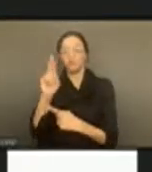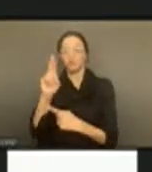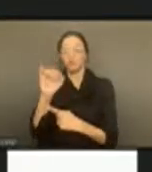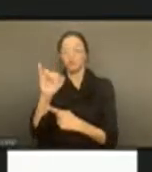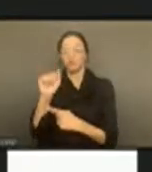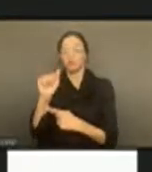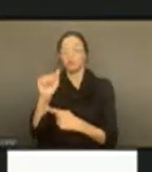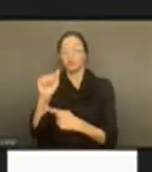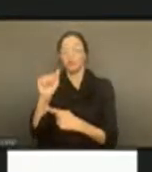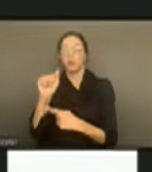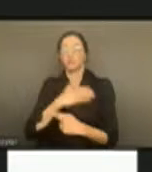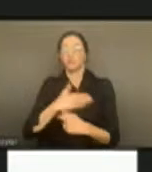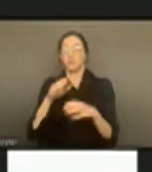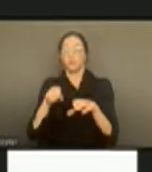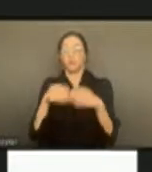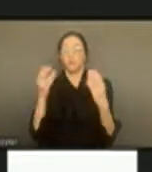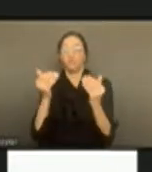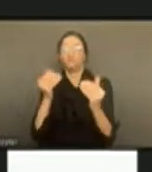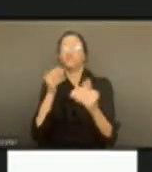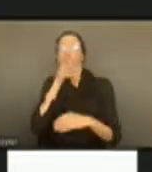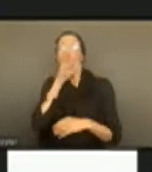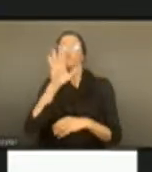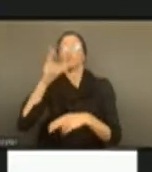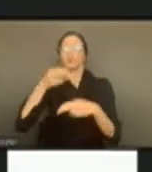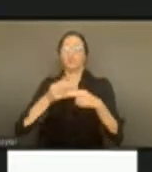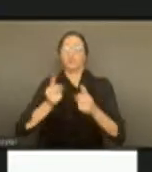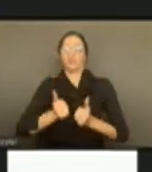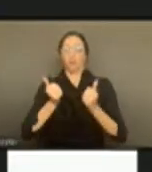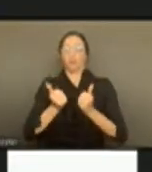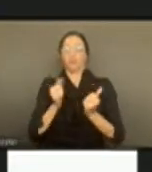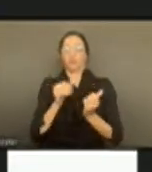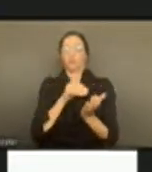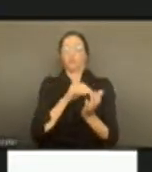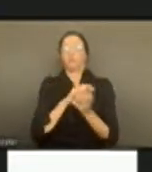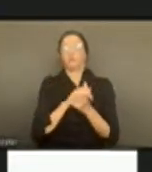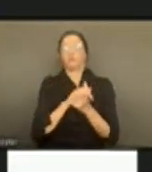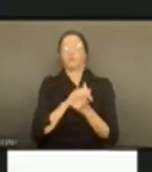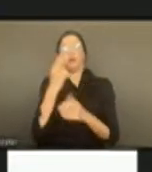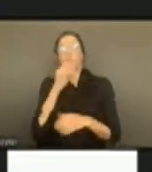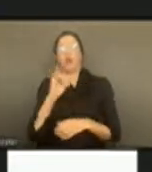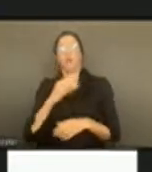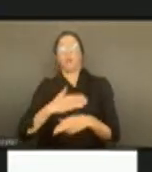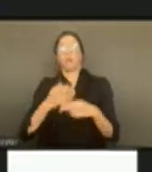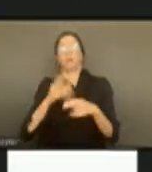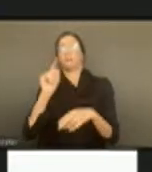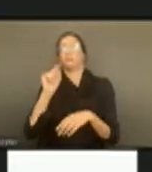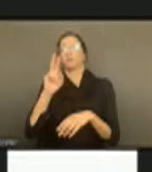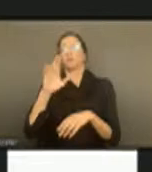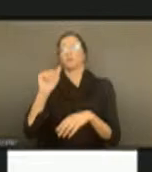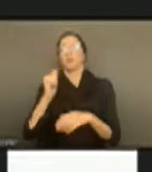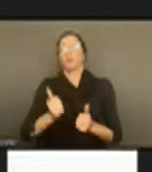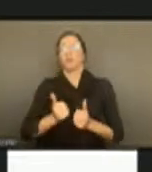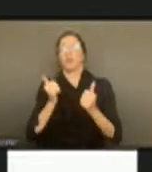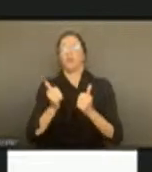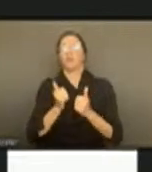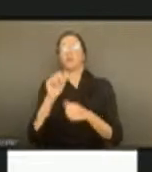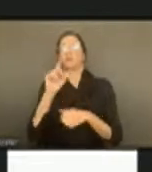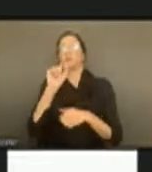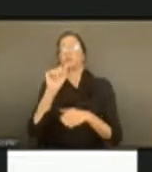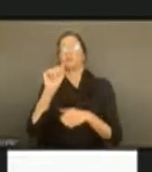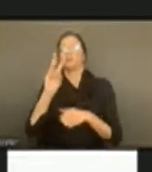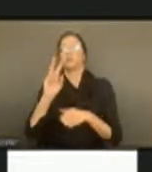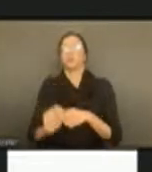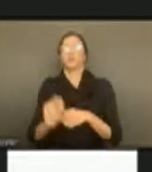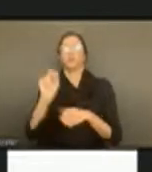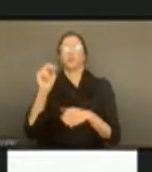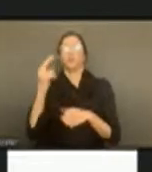and address for the record. Hi, my name is Trisha Carter, and my address is 2016 North Hibiscus Drive. As Executive Director of Miami Dance Hub,